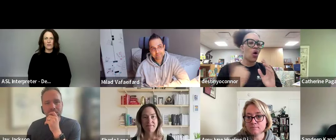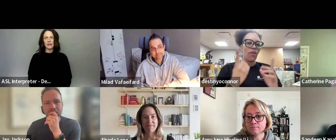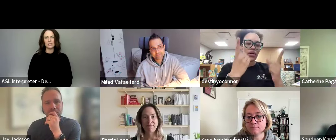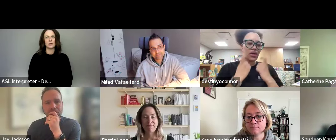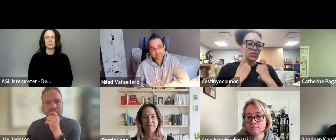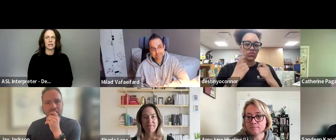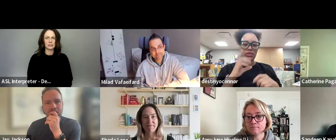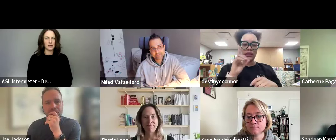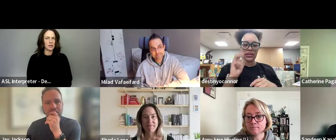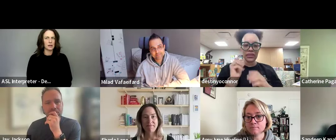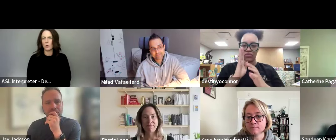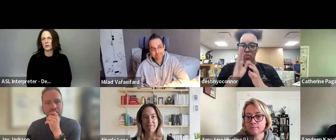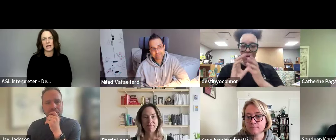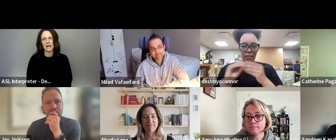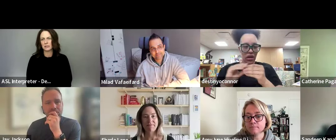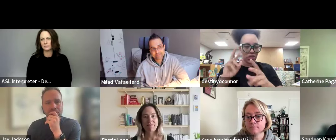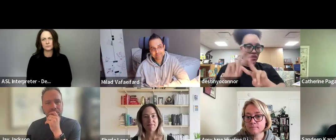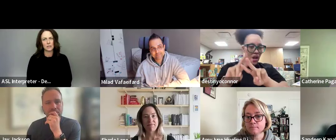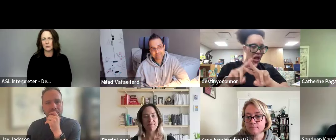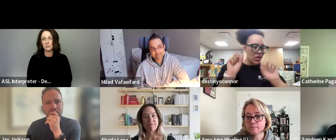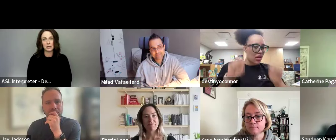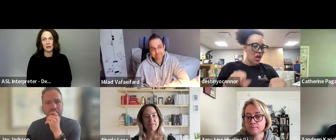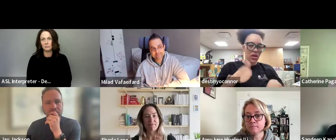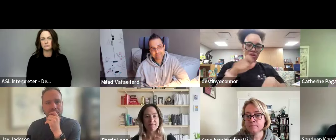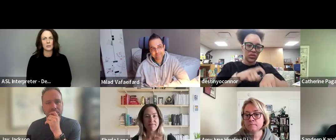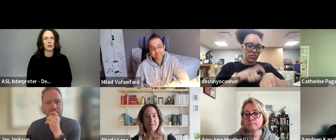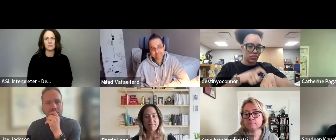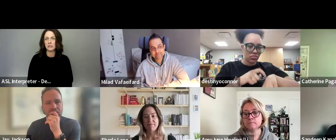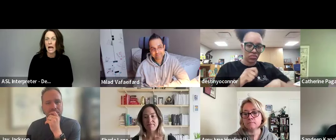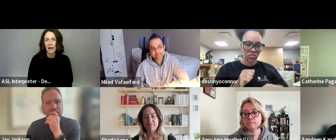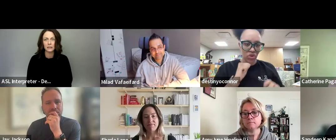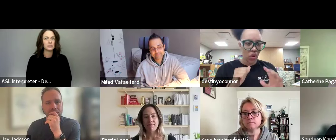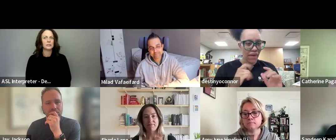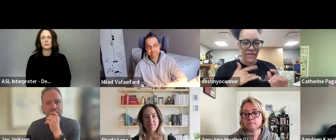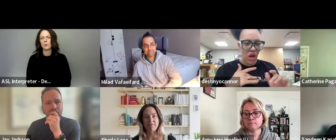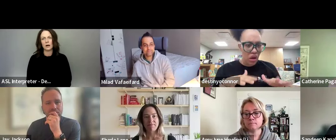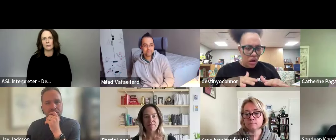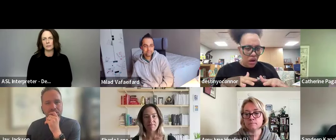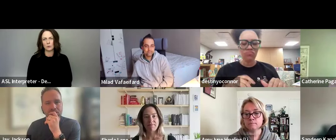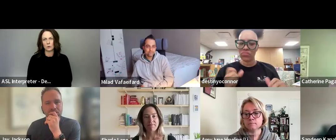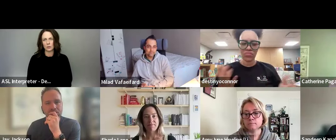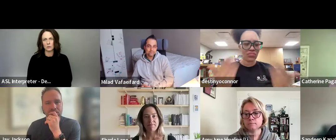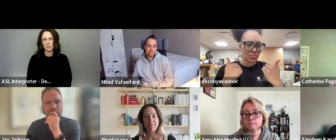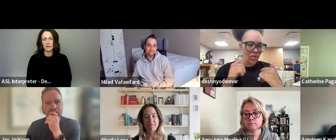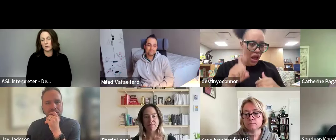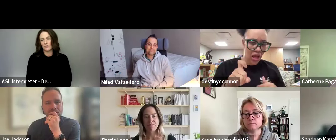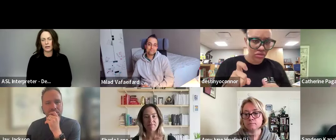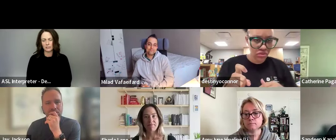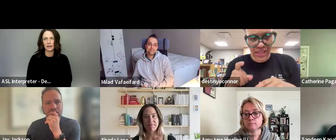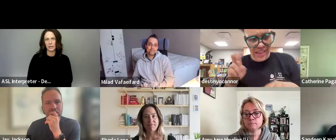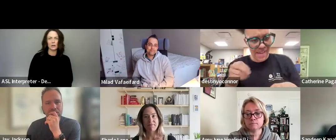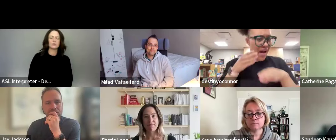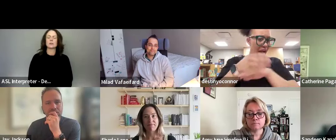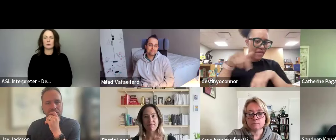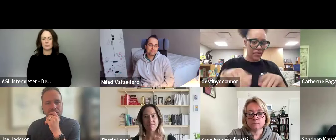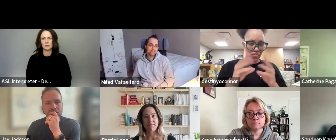if you feel like you don't understand something, of course, ask, you know, DM, Slack, or you can, if you don't feel like